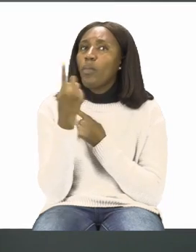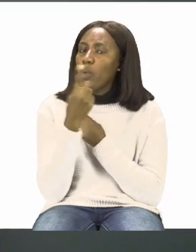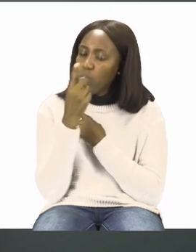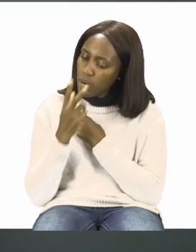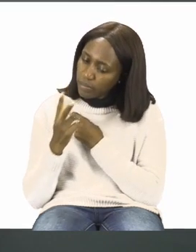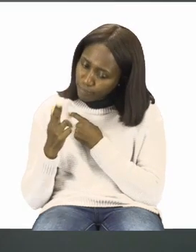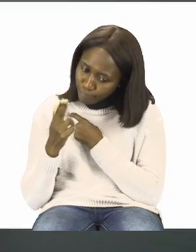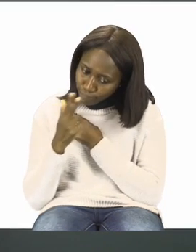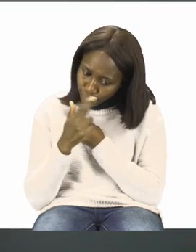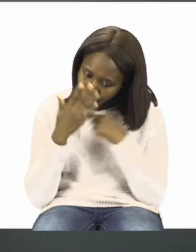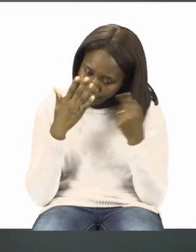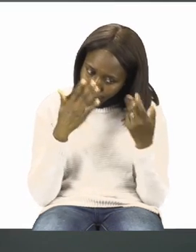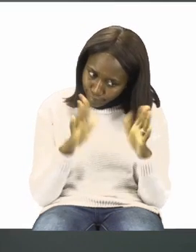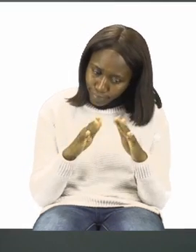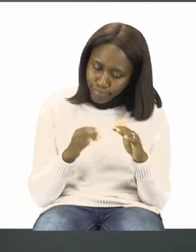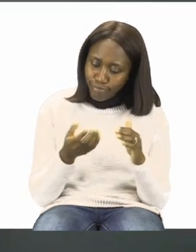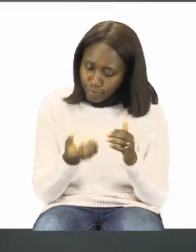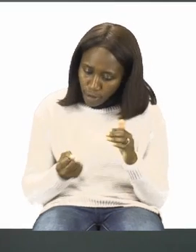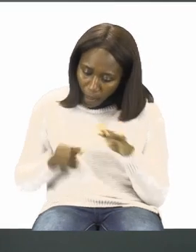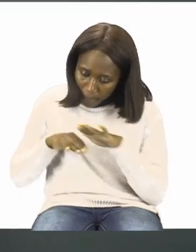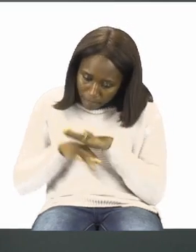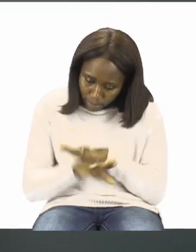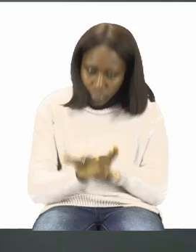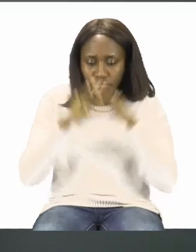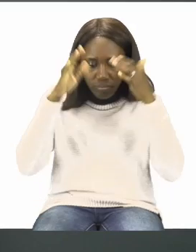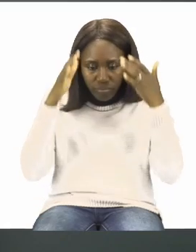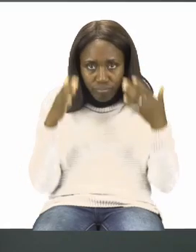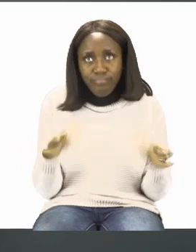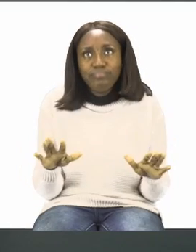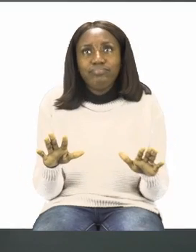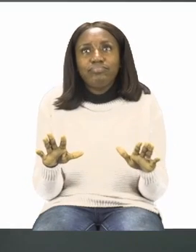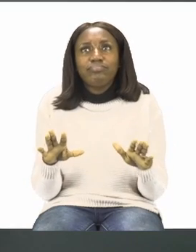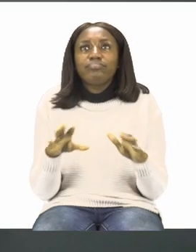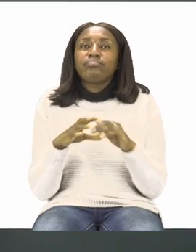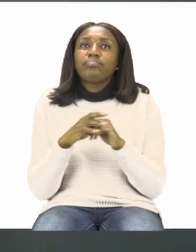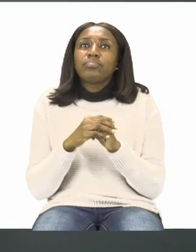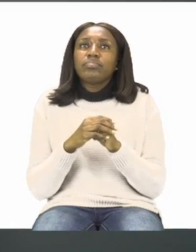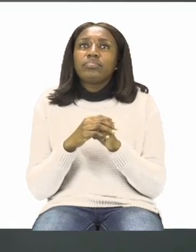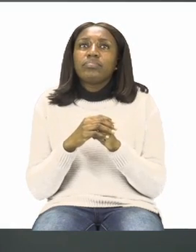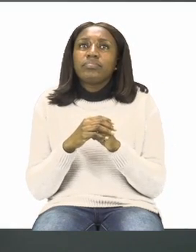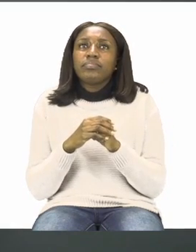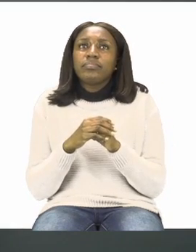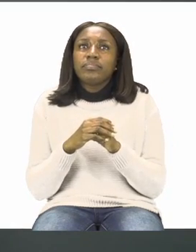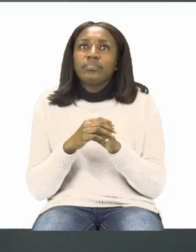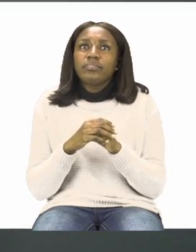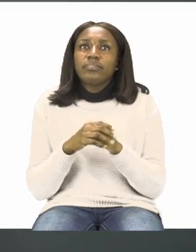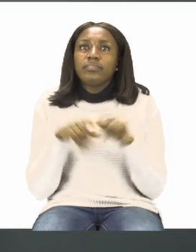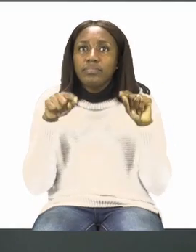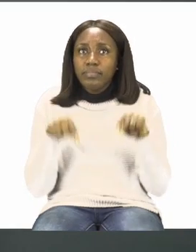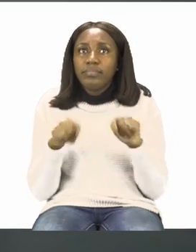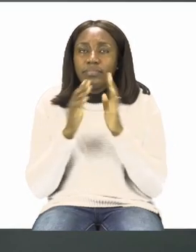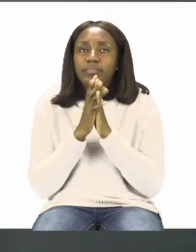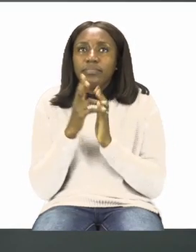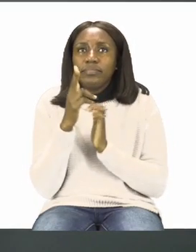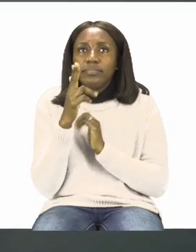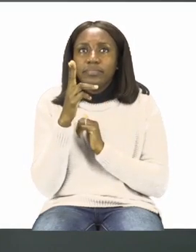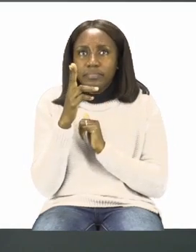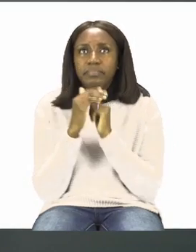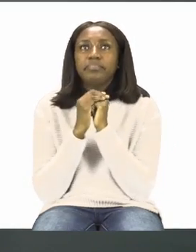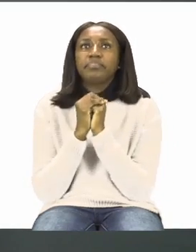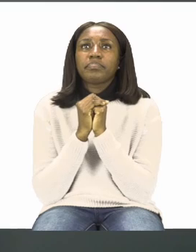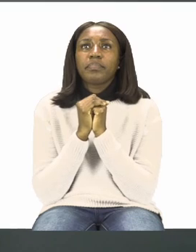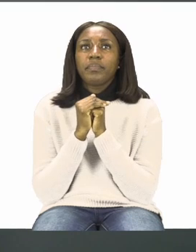it to cut your pictures. So now, I want you to take your scissors and cut